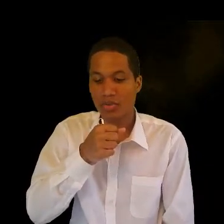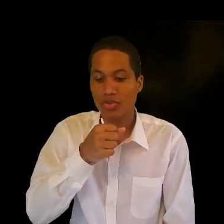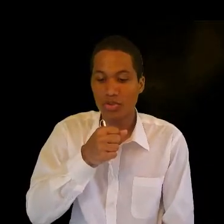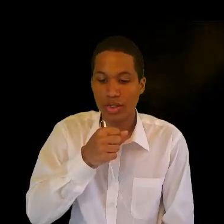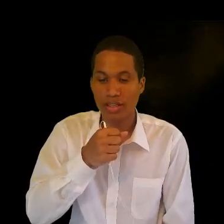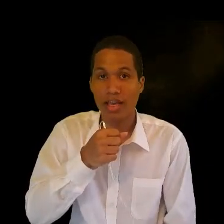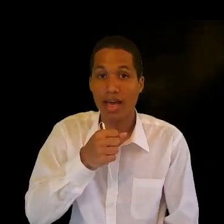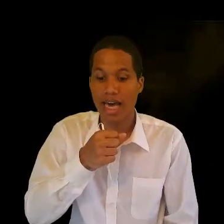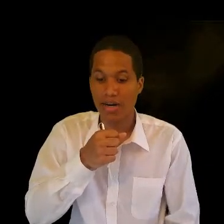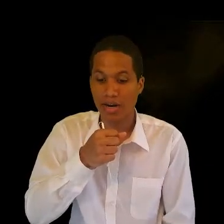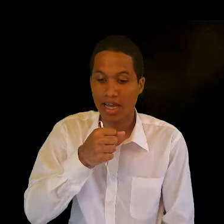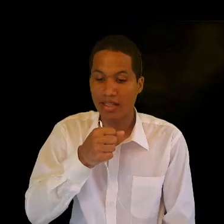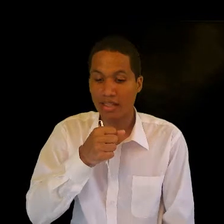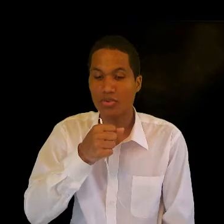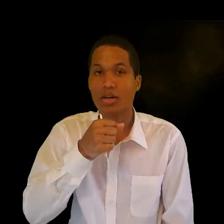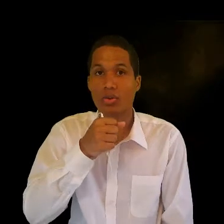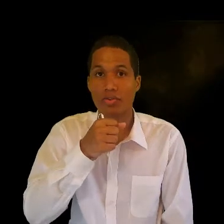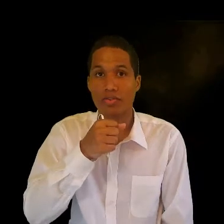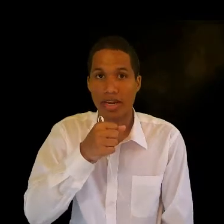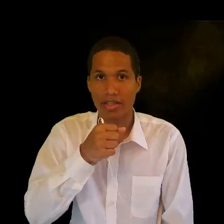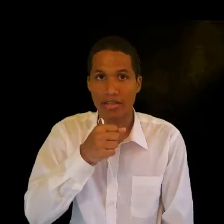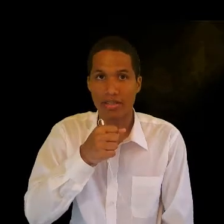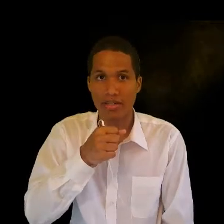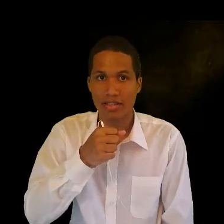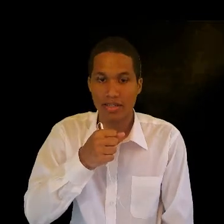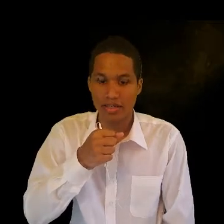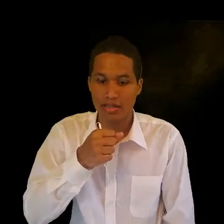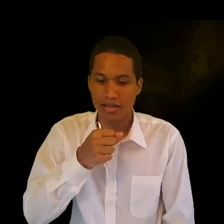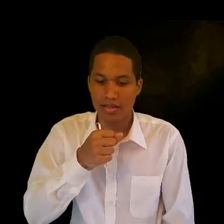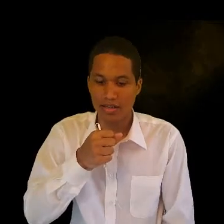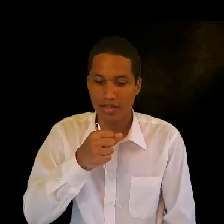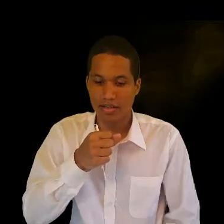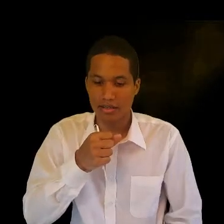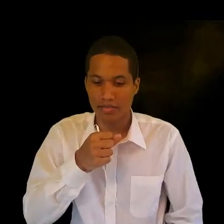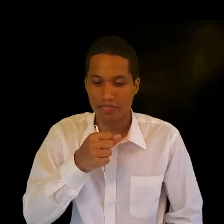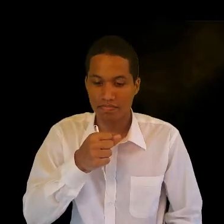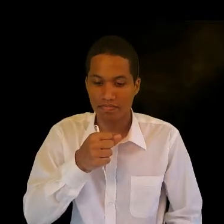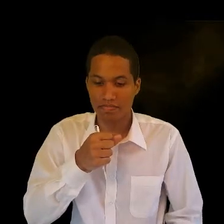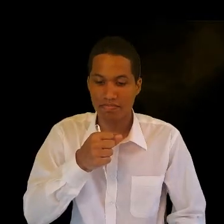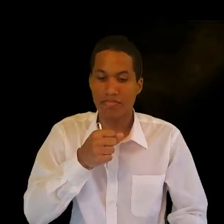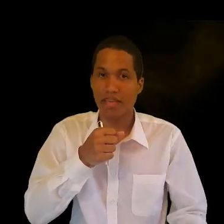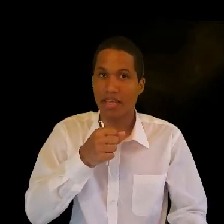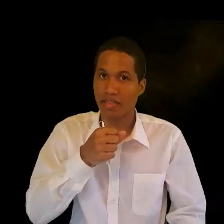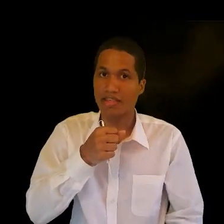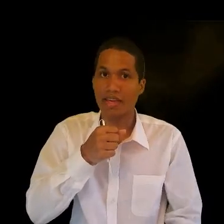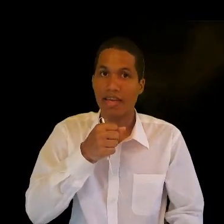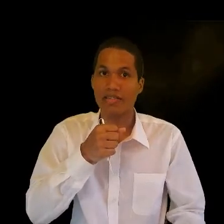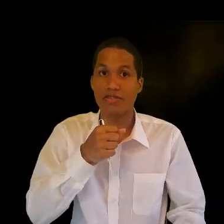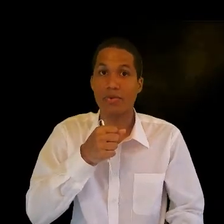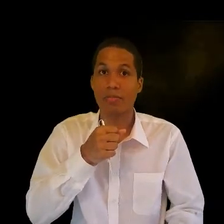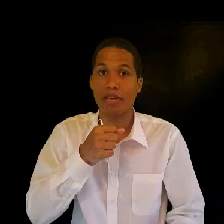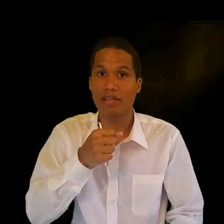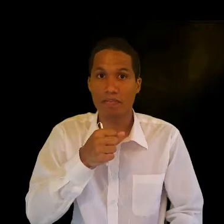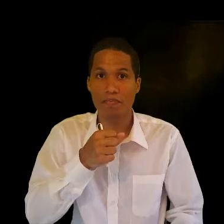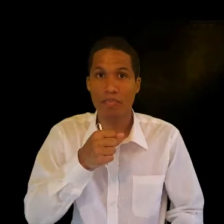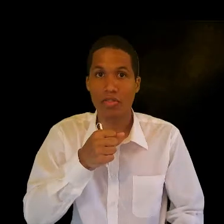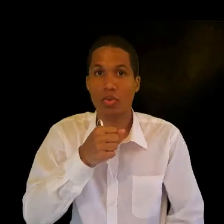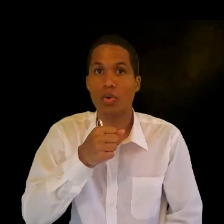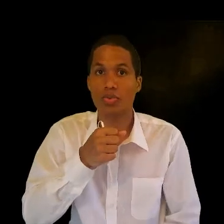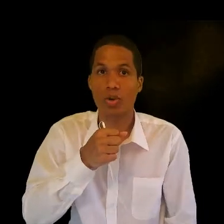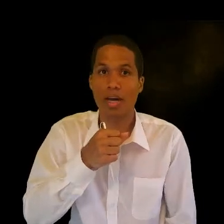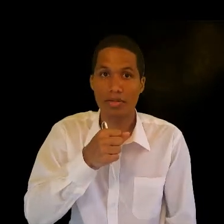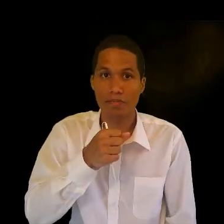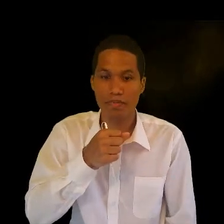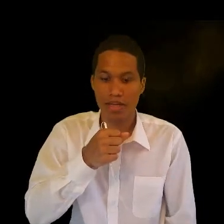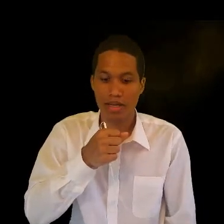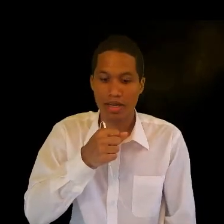walking down the street, I ran into an old friend. Uh, in this case, you omit the